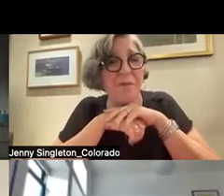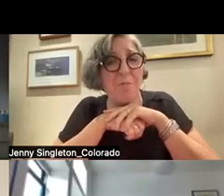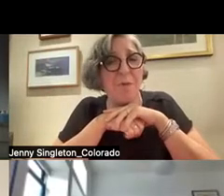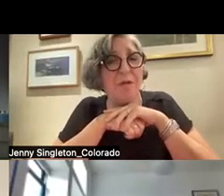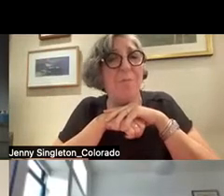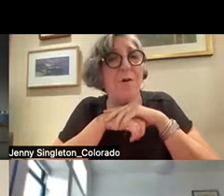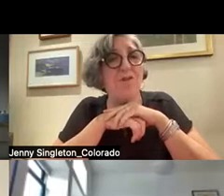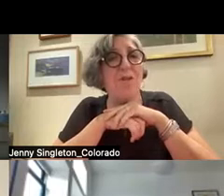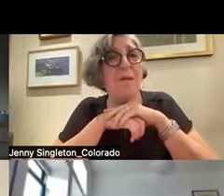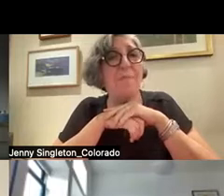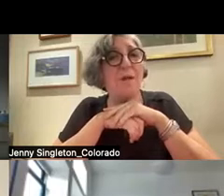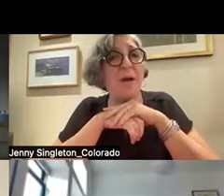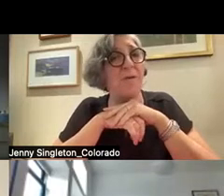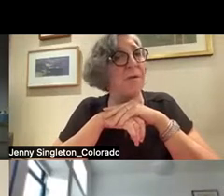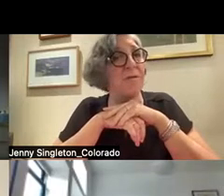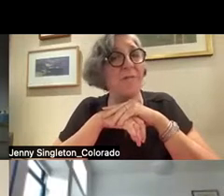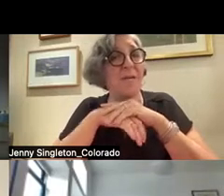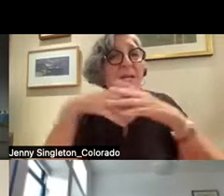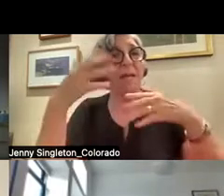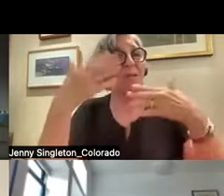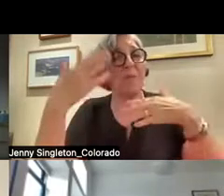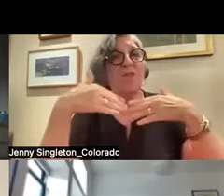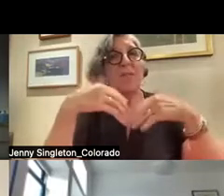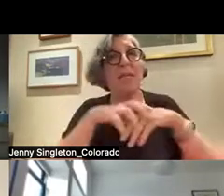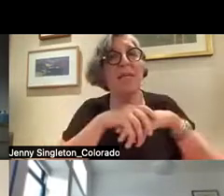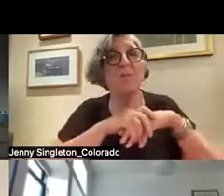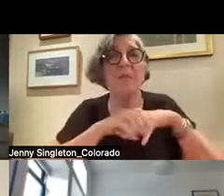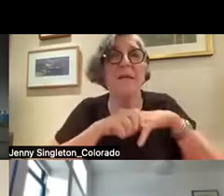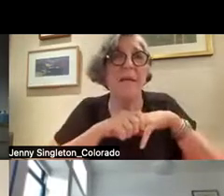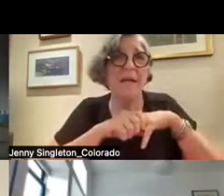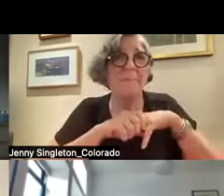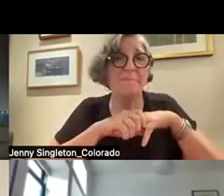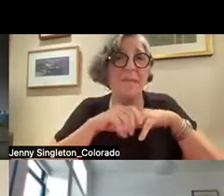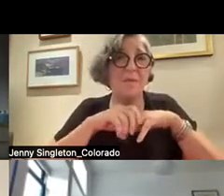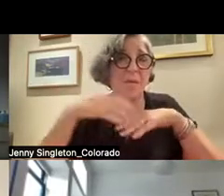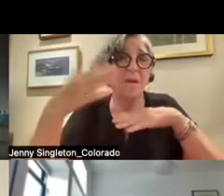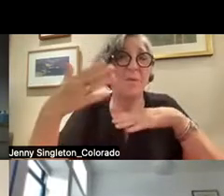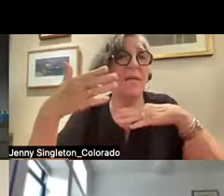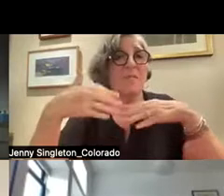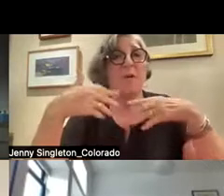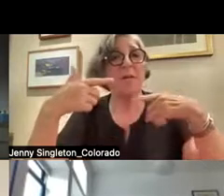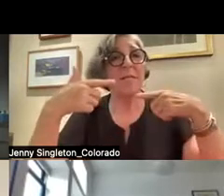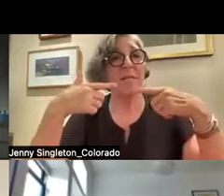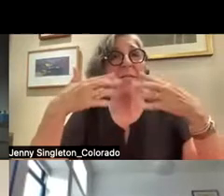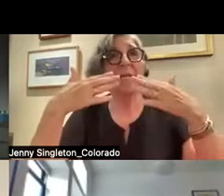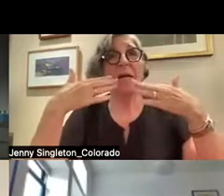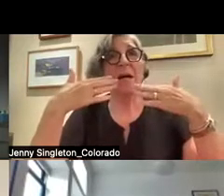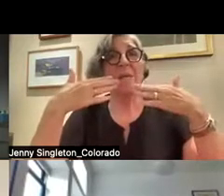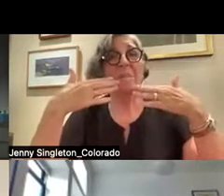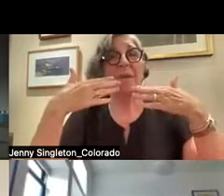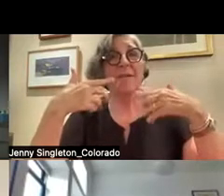a therapeutic approach, whether signing, especially if, so I know in the case of